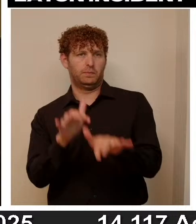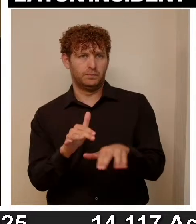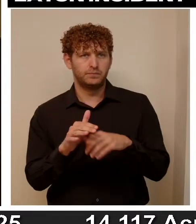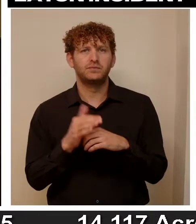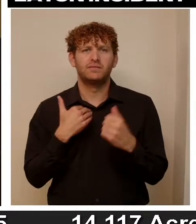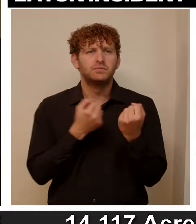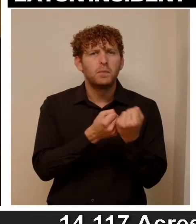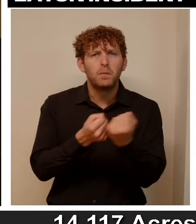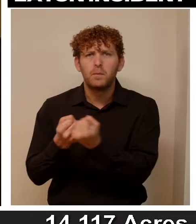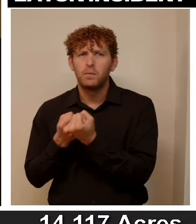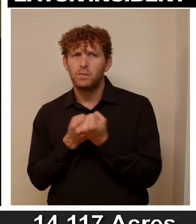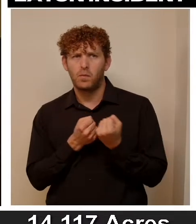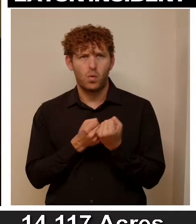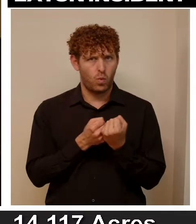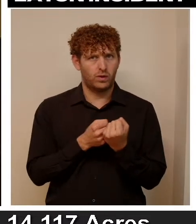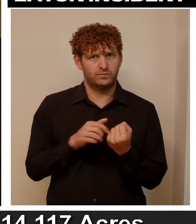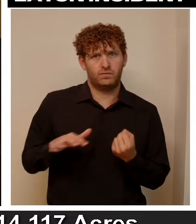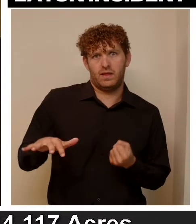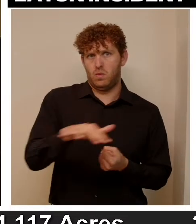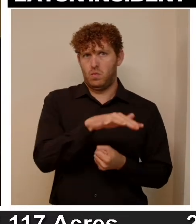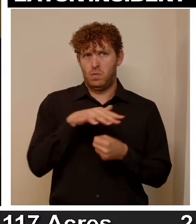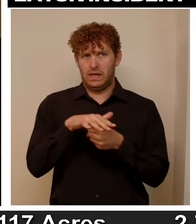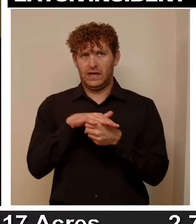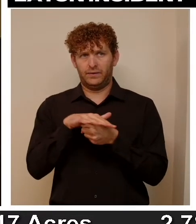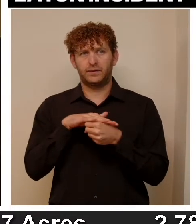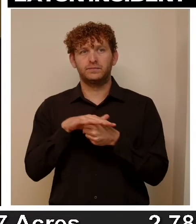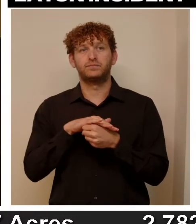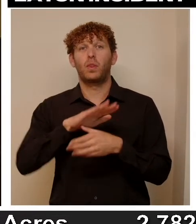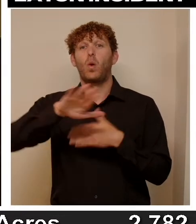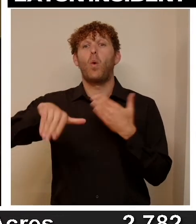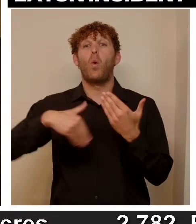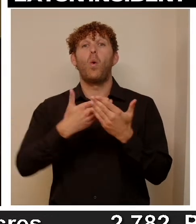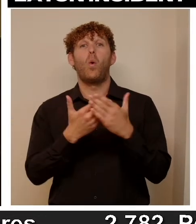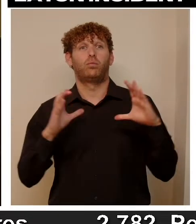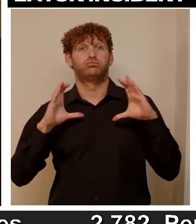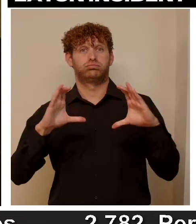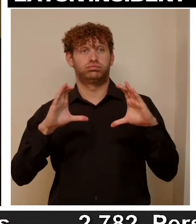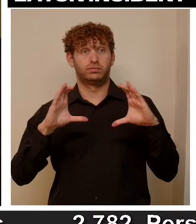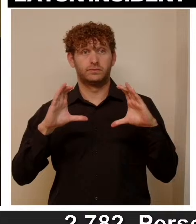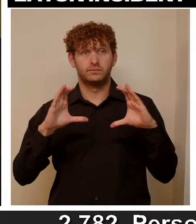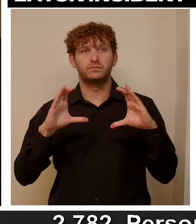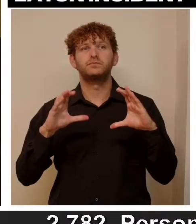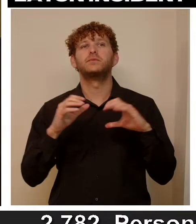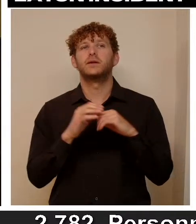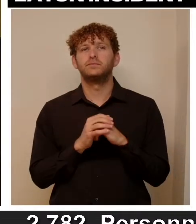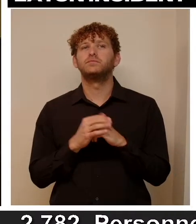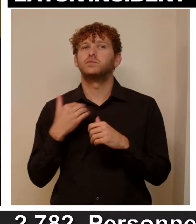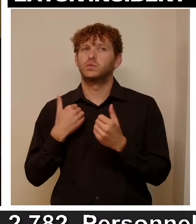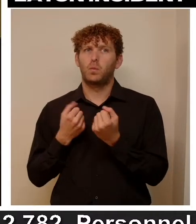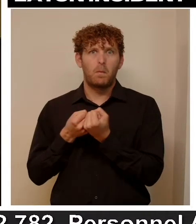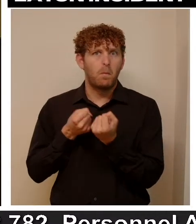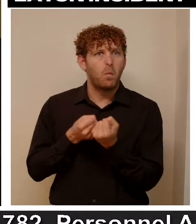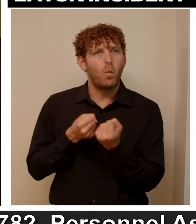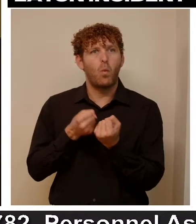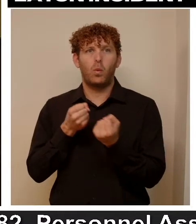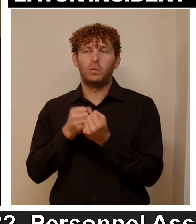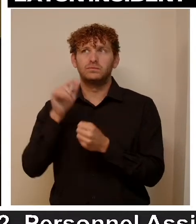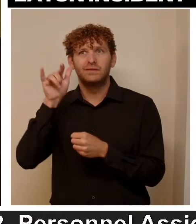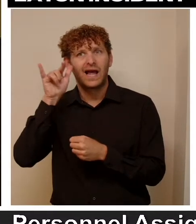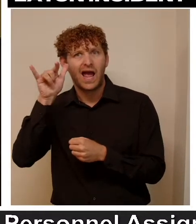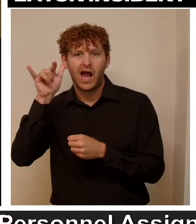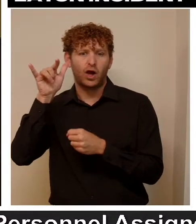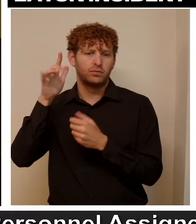as well. Again, the whole incident's being supported with air and ground resources.